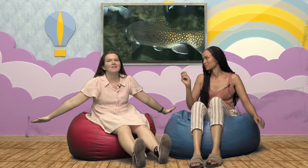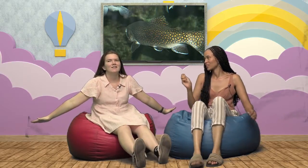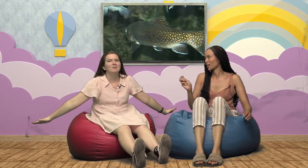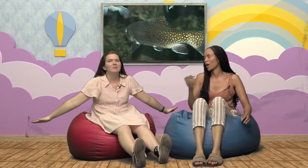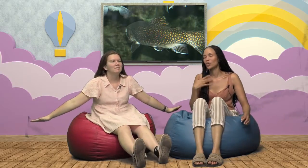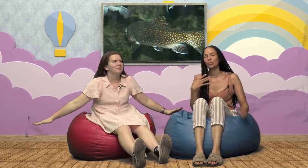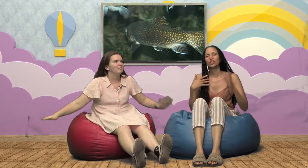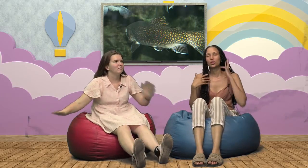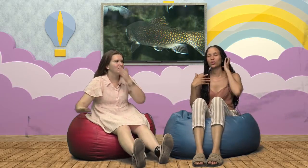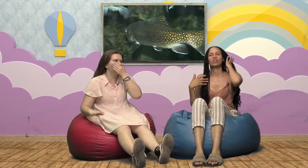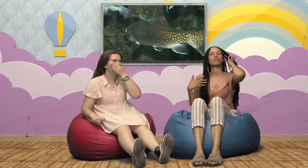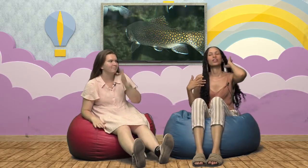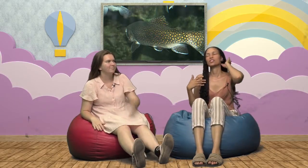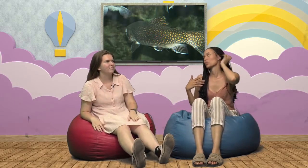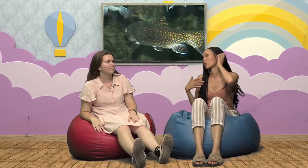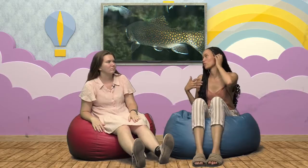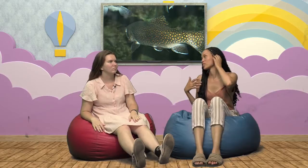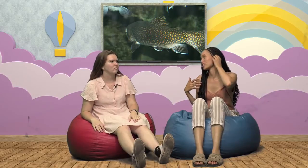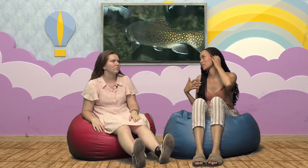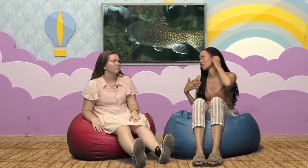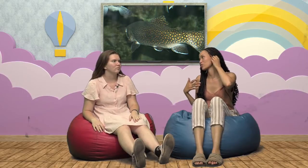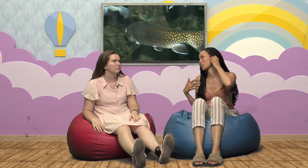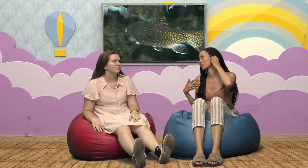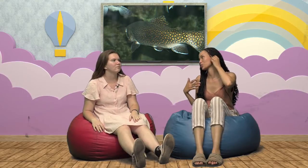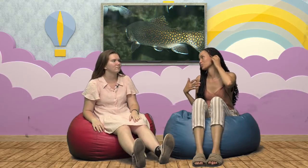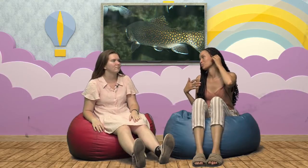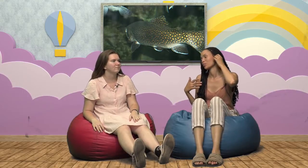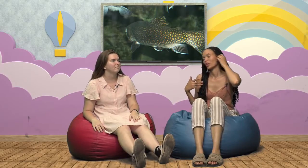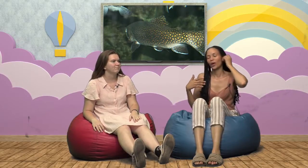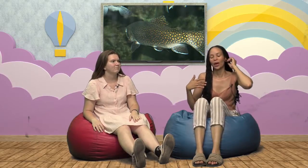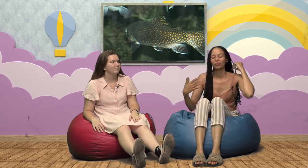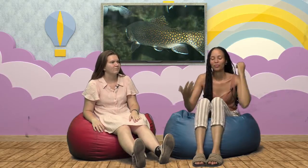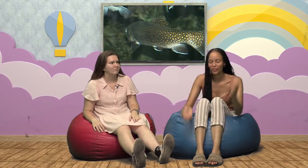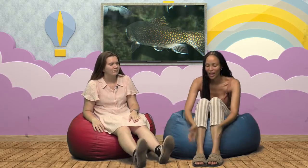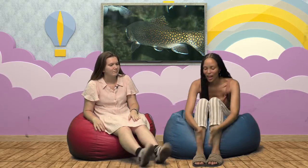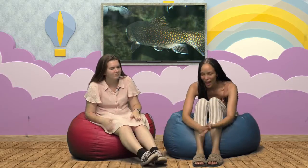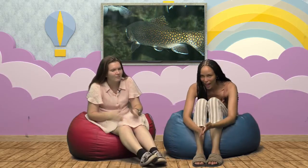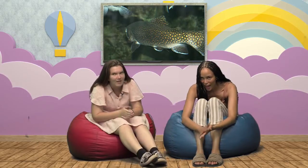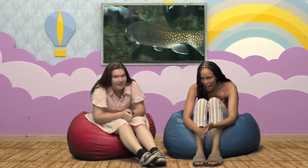first? Like how we normally do it with our friends when we go visit them at their schools? Mm-hmm. Okay.